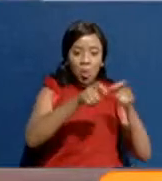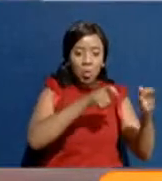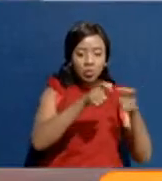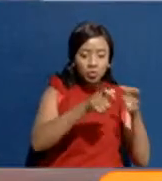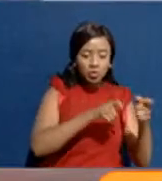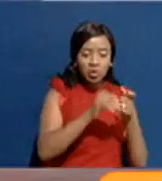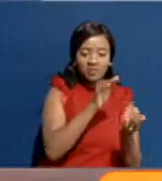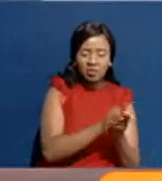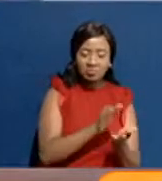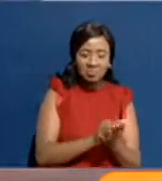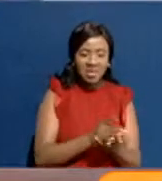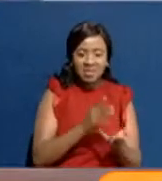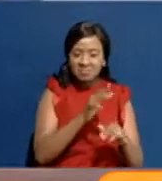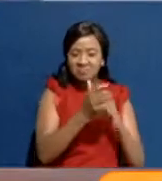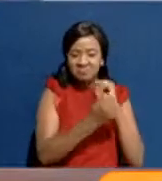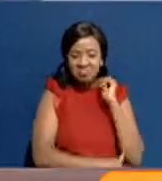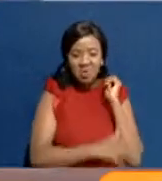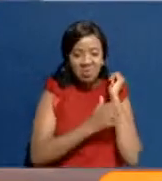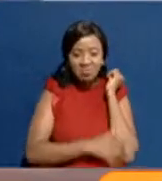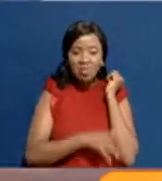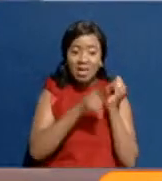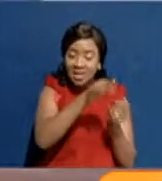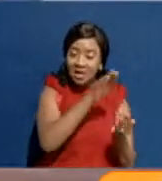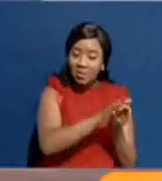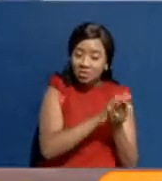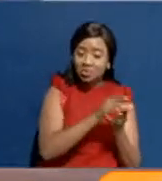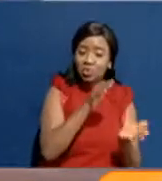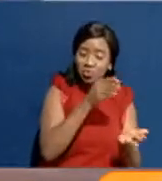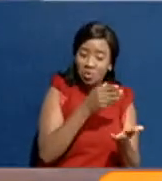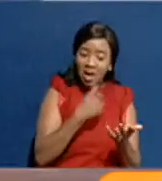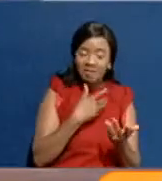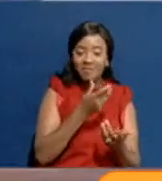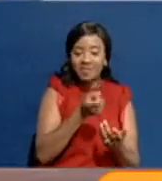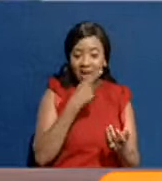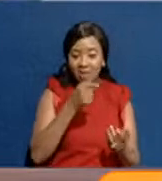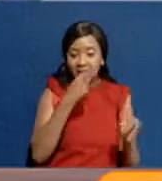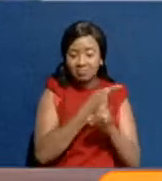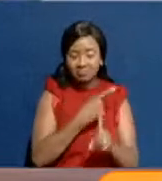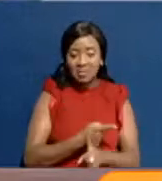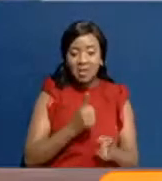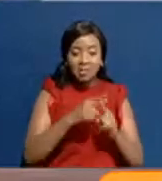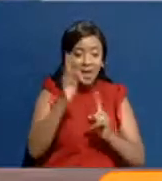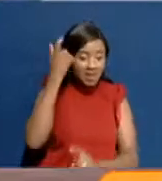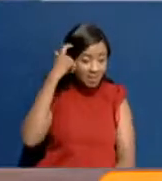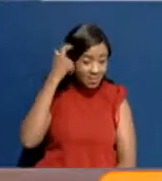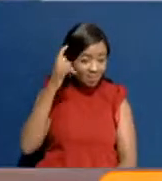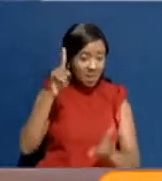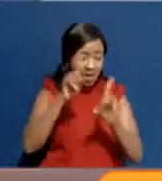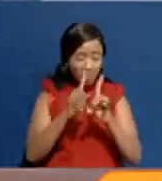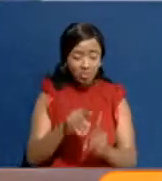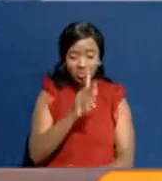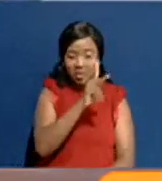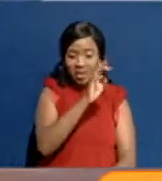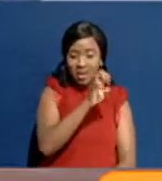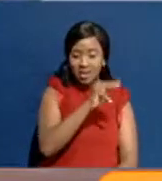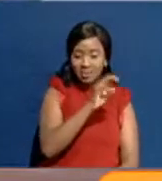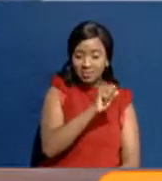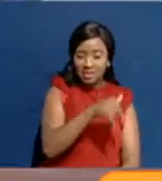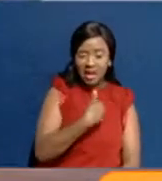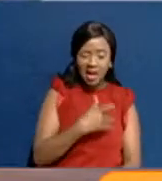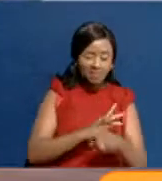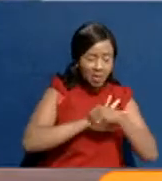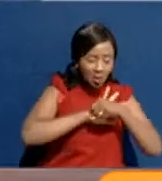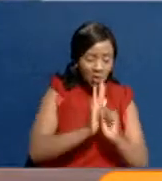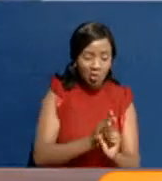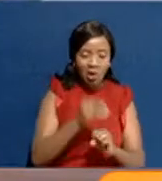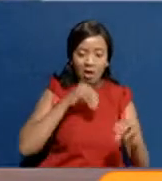how you have, you know, drugs and that sort of thing missing. And remember then, KEMSA was also involved in the huge